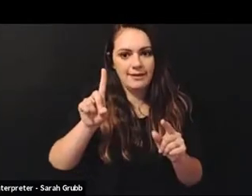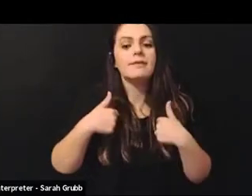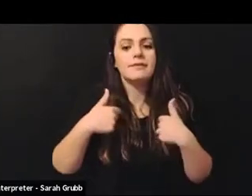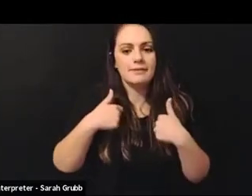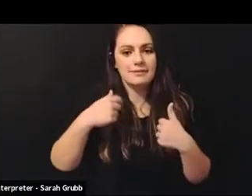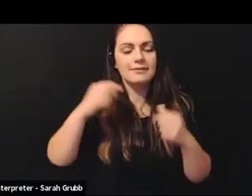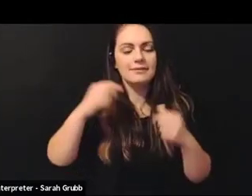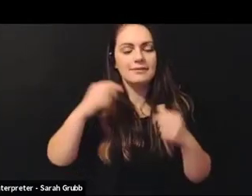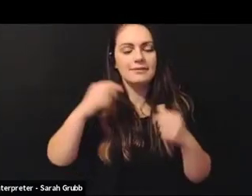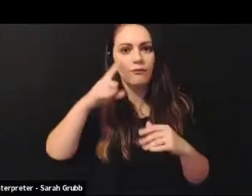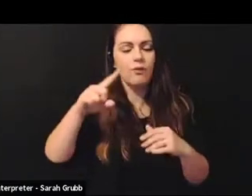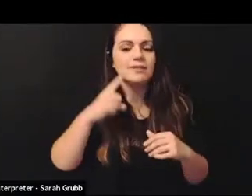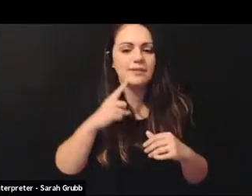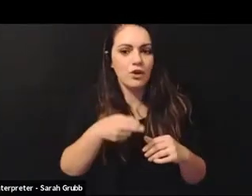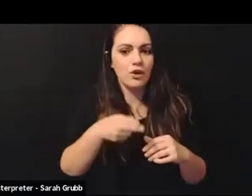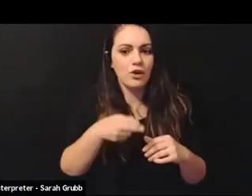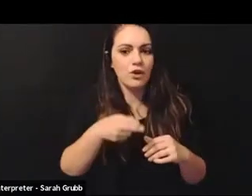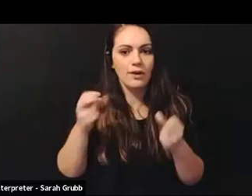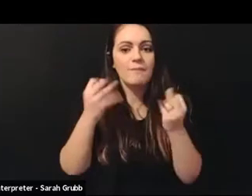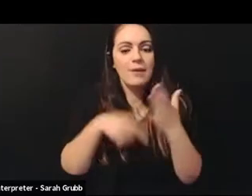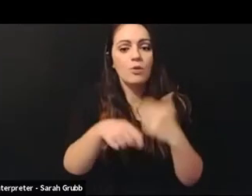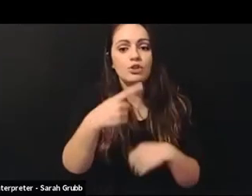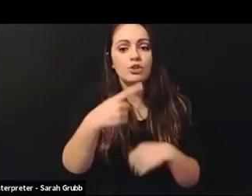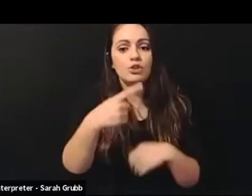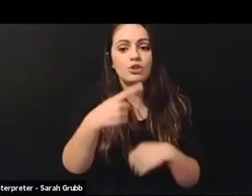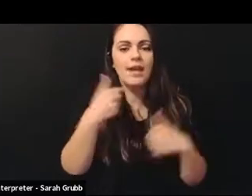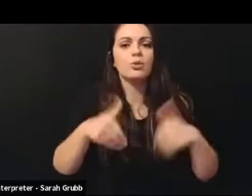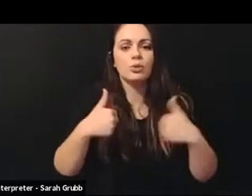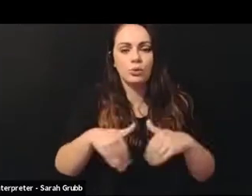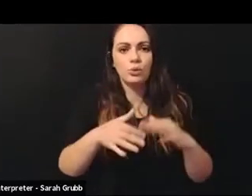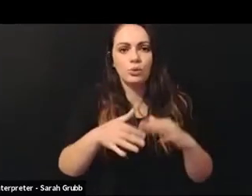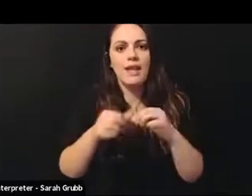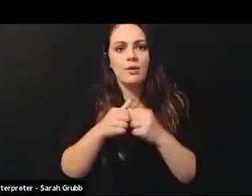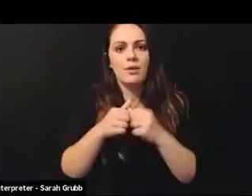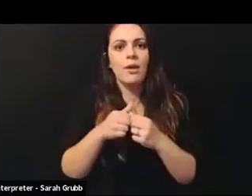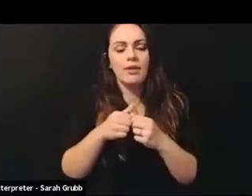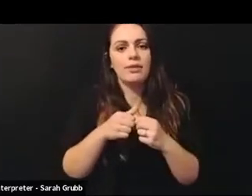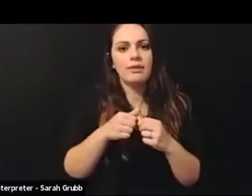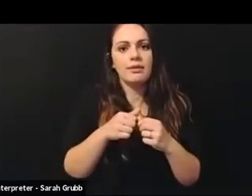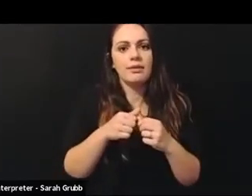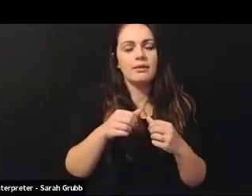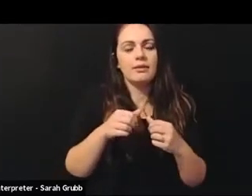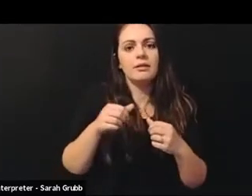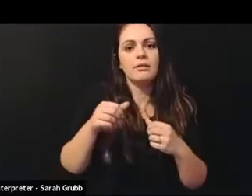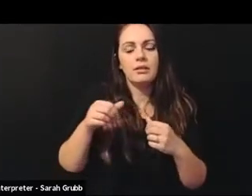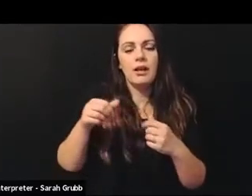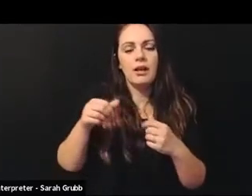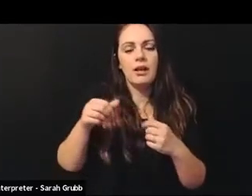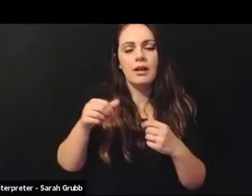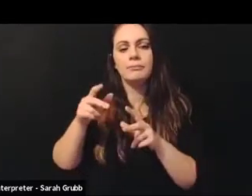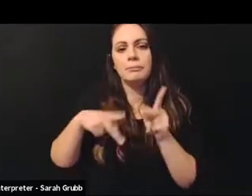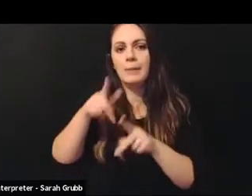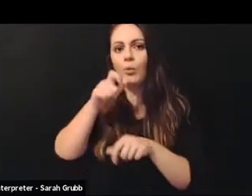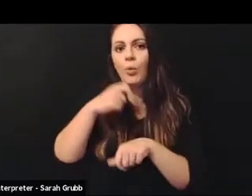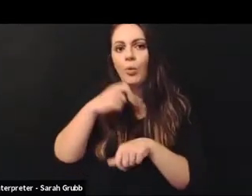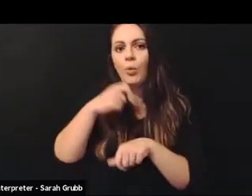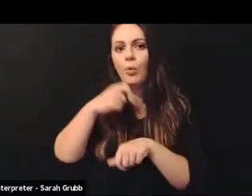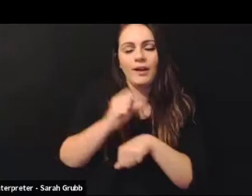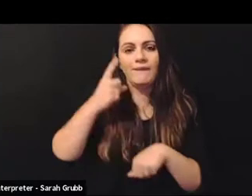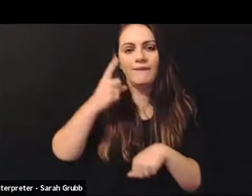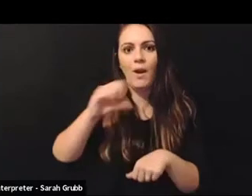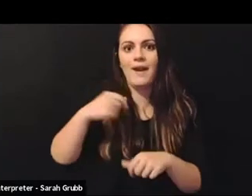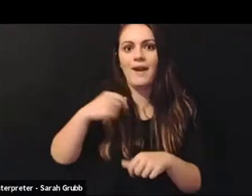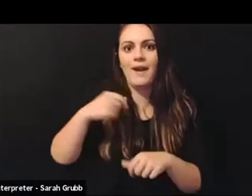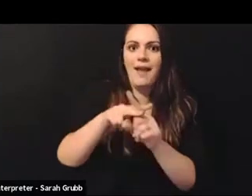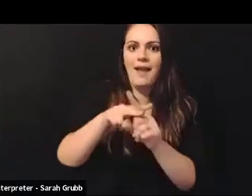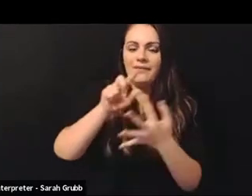Many parts you mentioned are also very relevant to the learners that I'm working for, and I'm applying them too, so thank you. Really want to